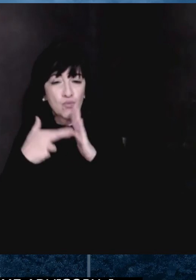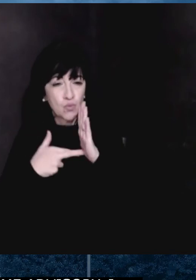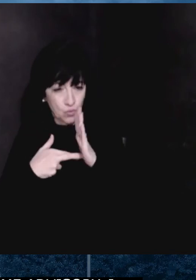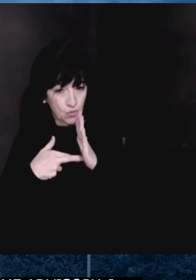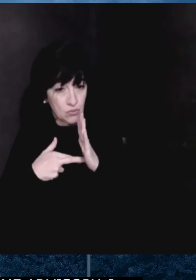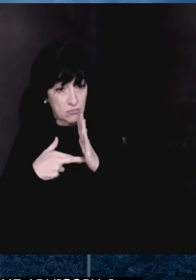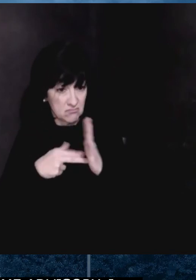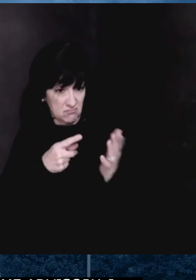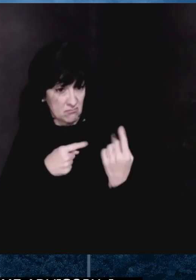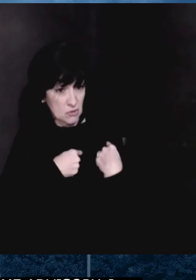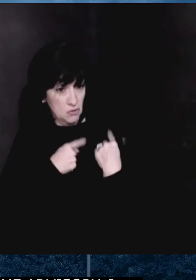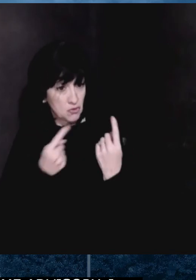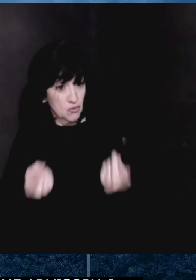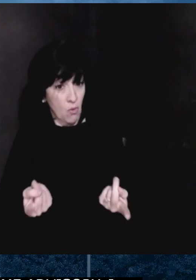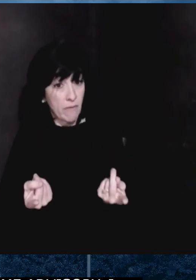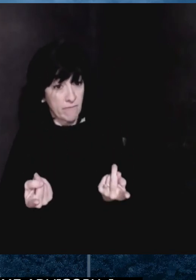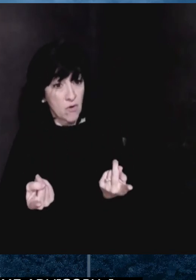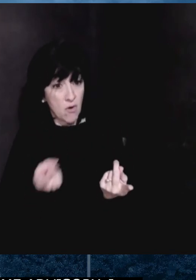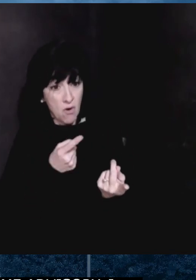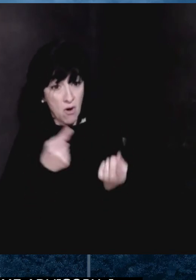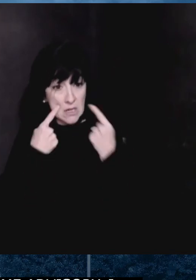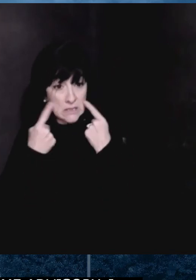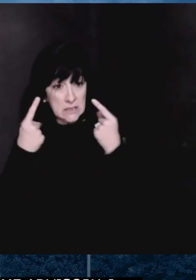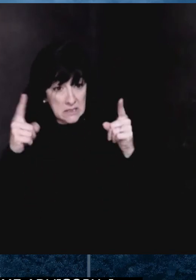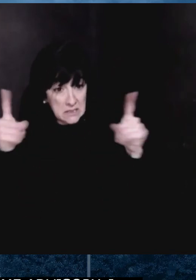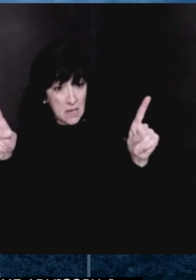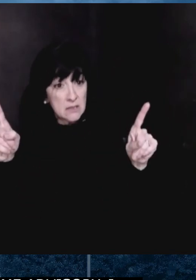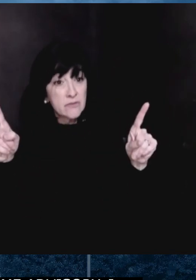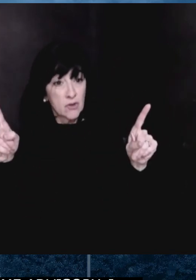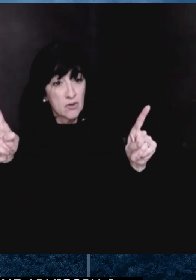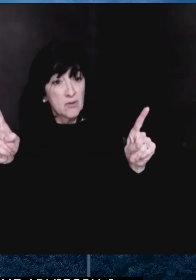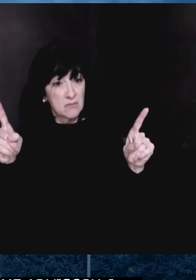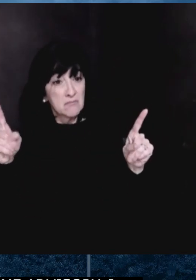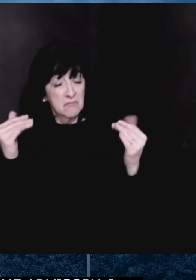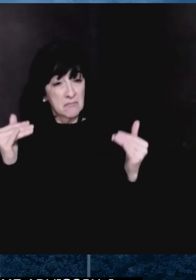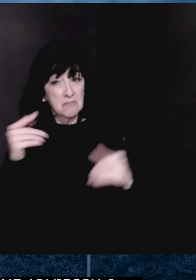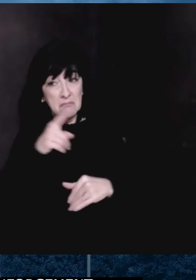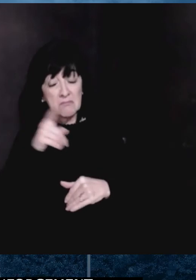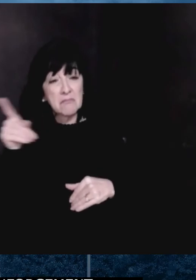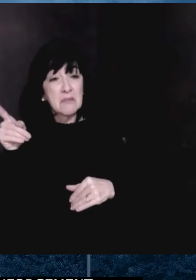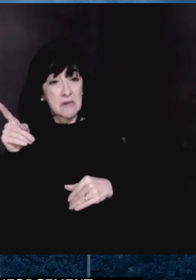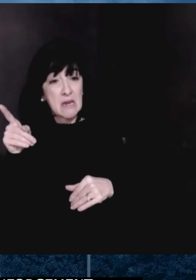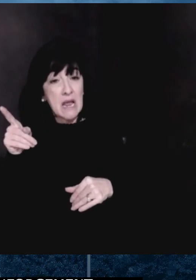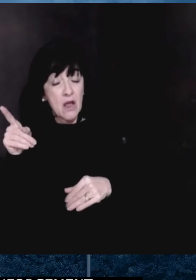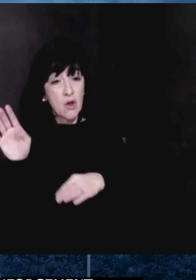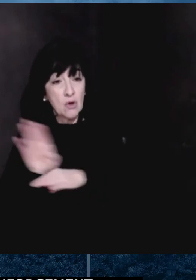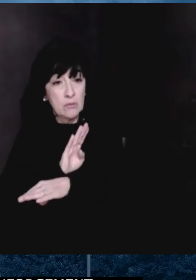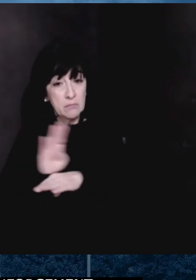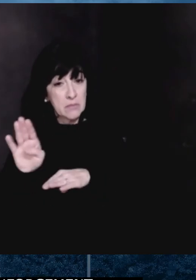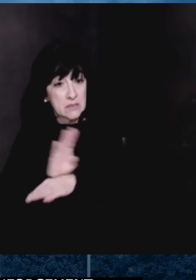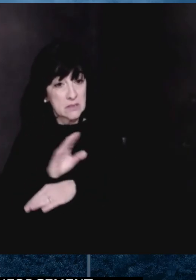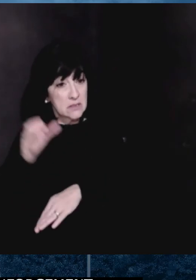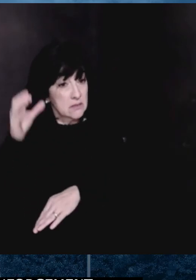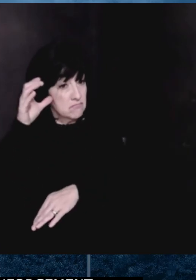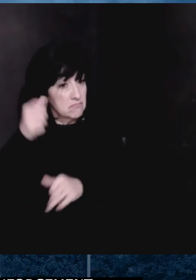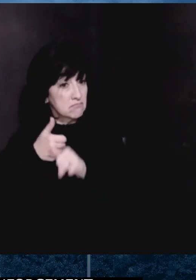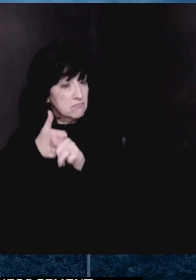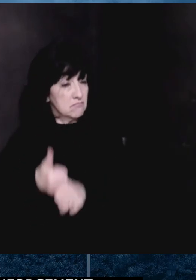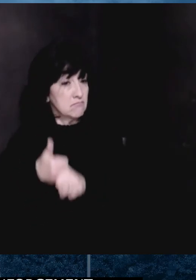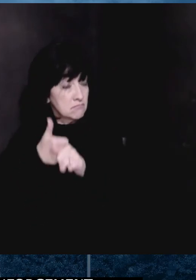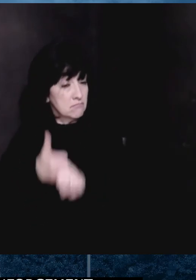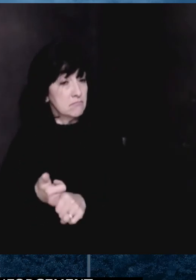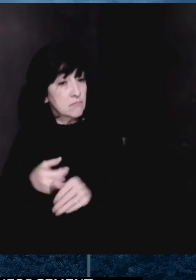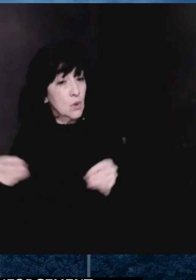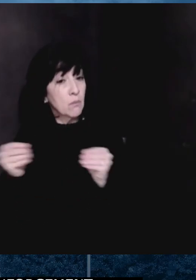Have you found that has successfully deterred businesses from breaking any restrictions? And has there been any cases